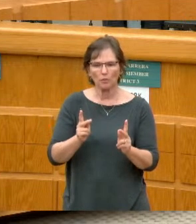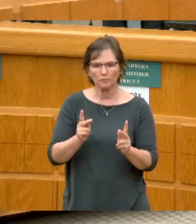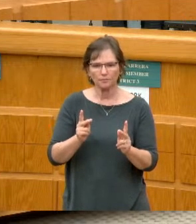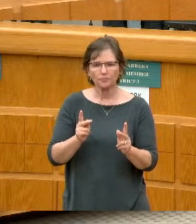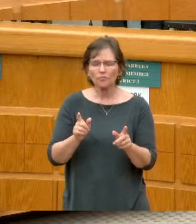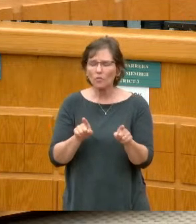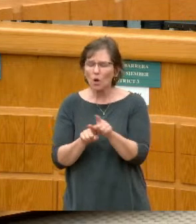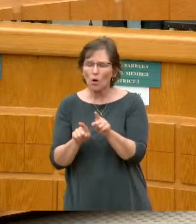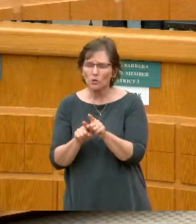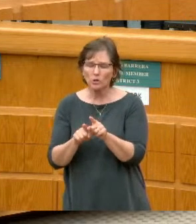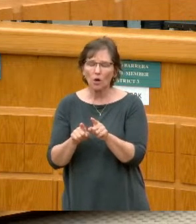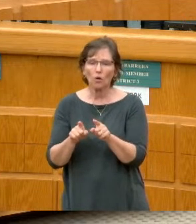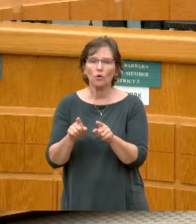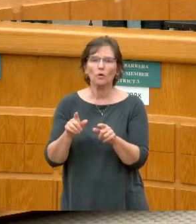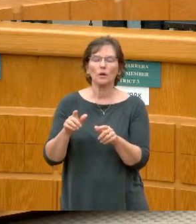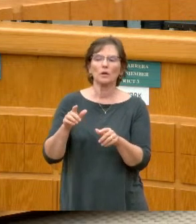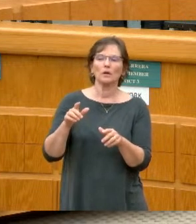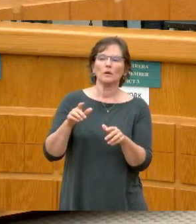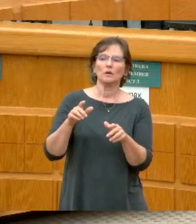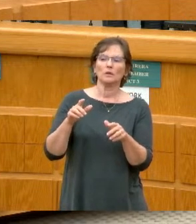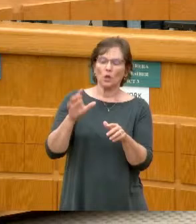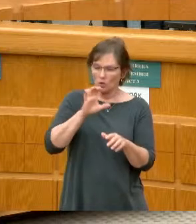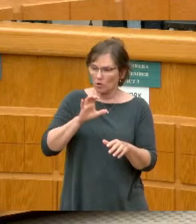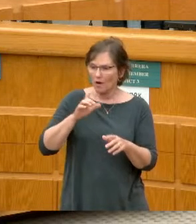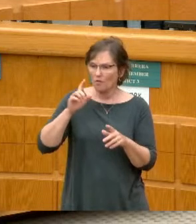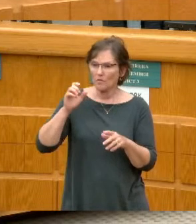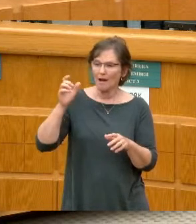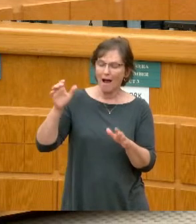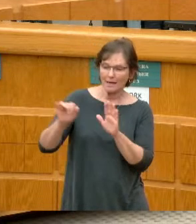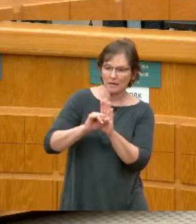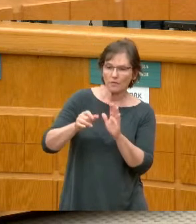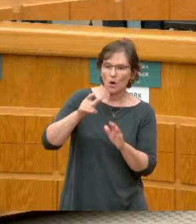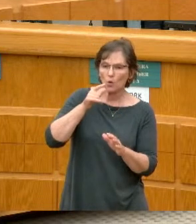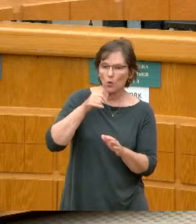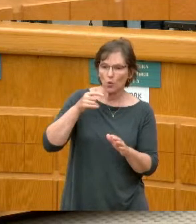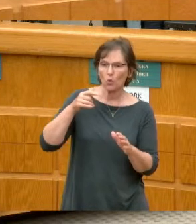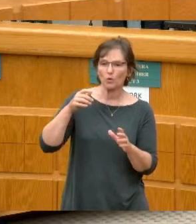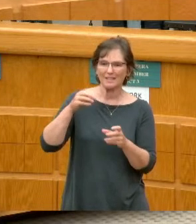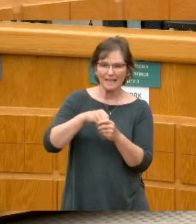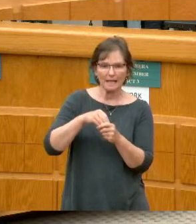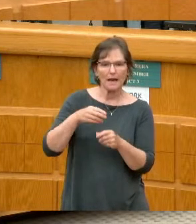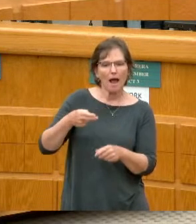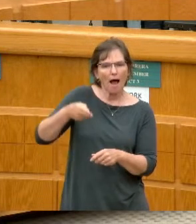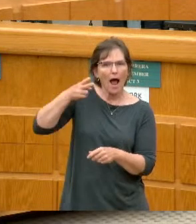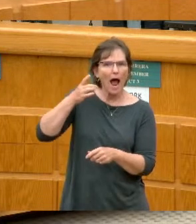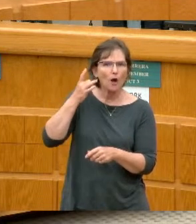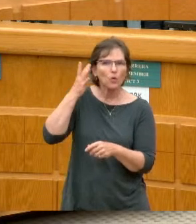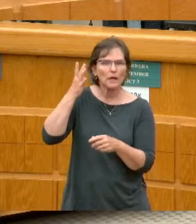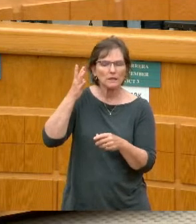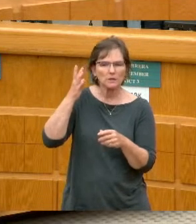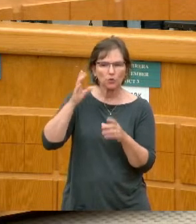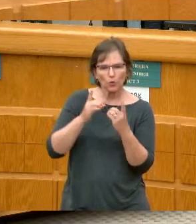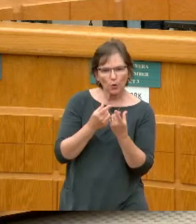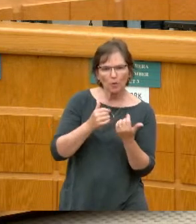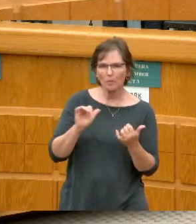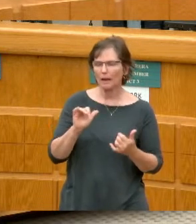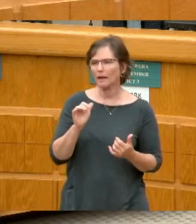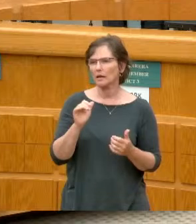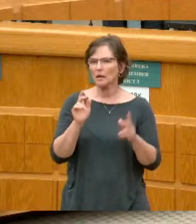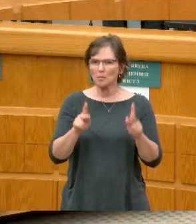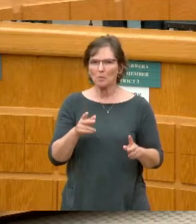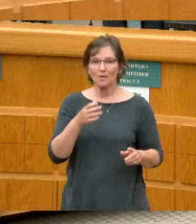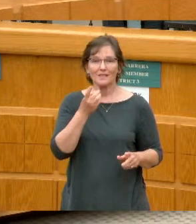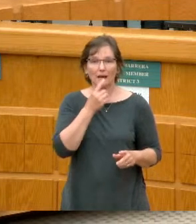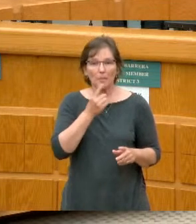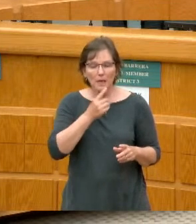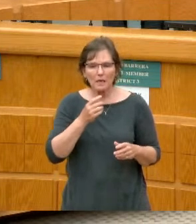done tremendous work together to improve our public health infrastructure, and I'm really proud of that. And I can tell you that we are looking